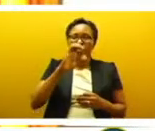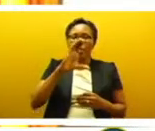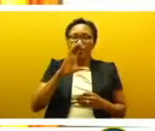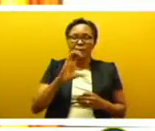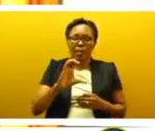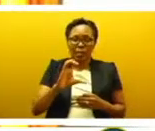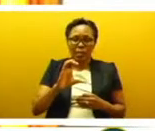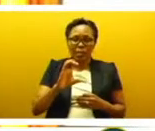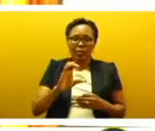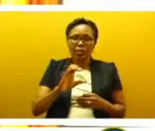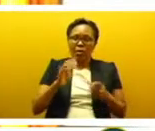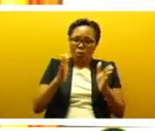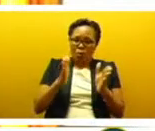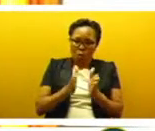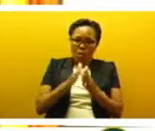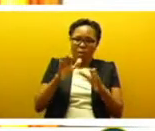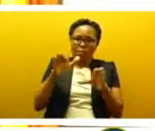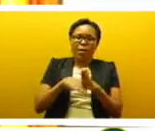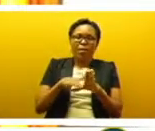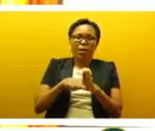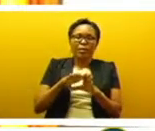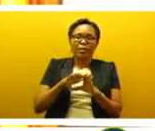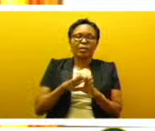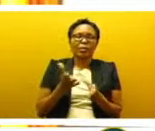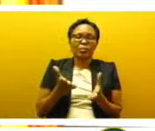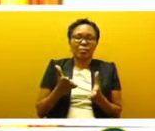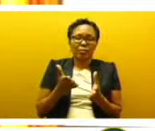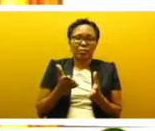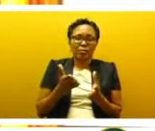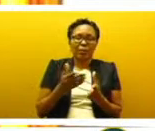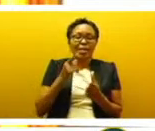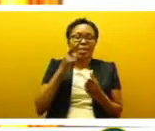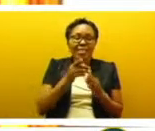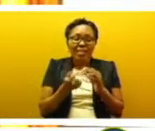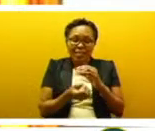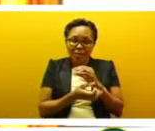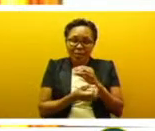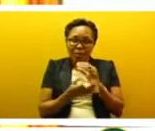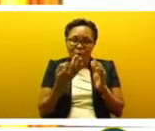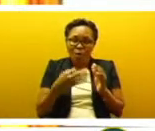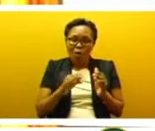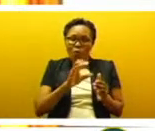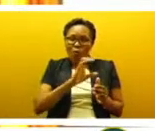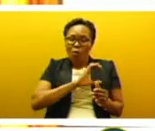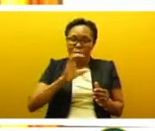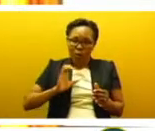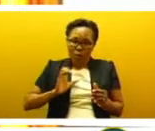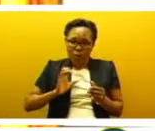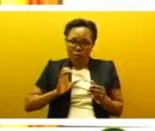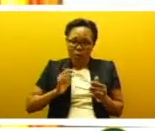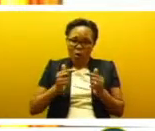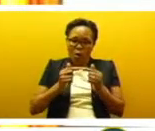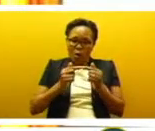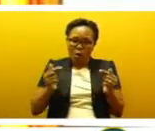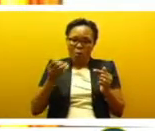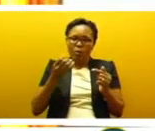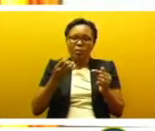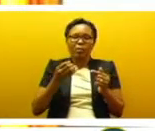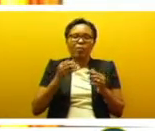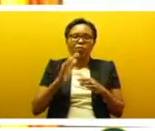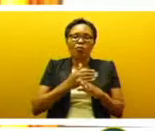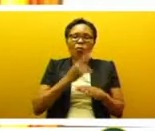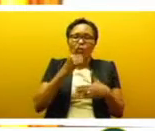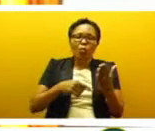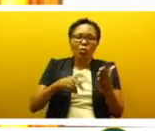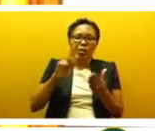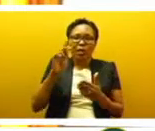and the members. That definition, my lords, contrary to the submissions by Mr. Karori,